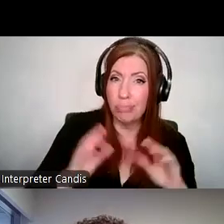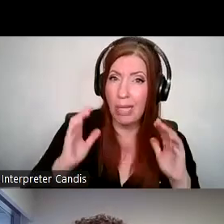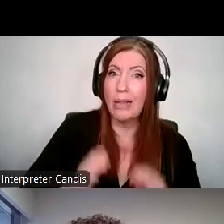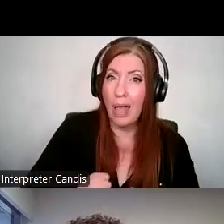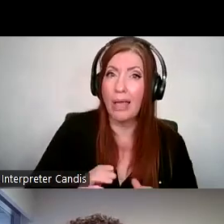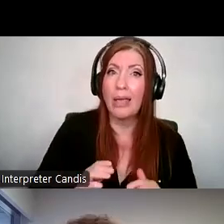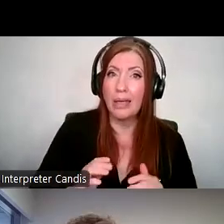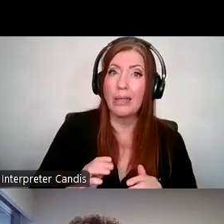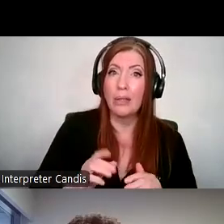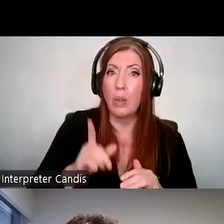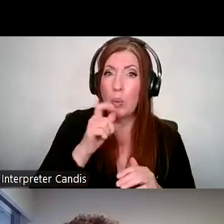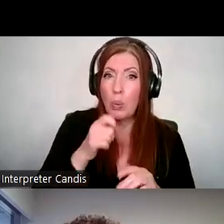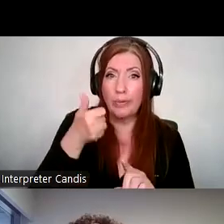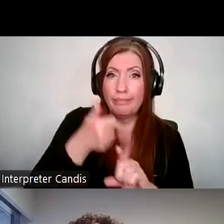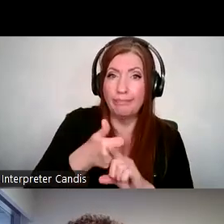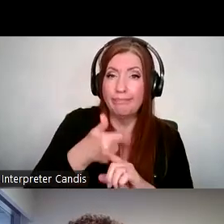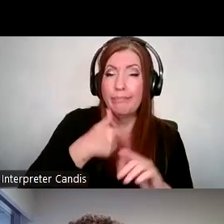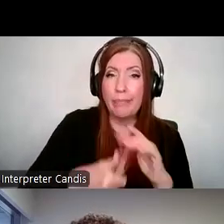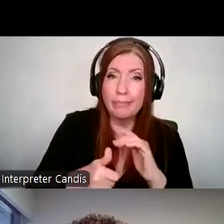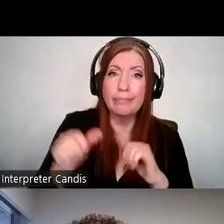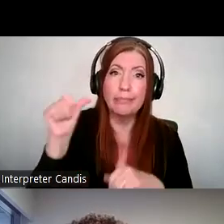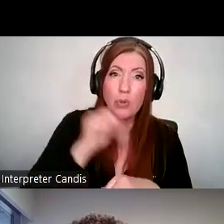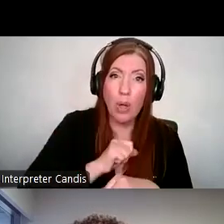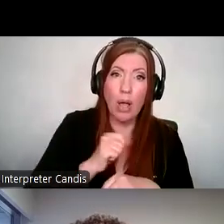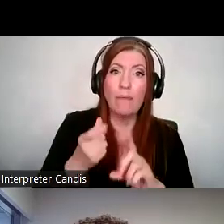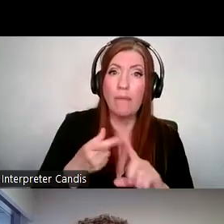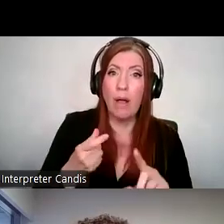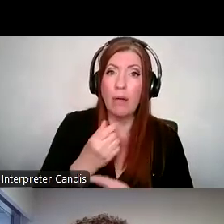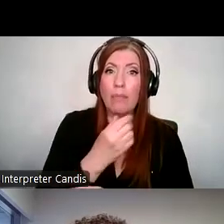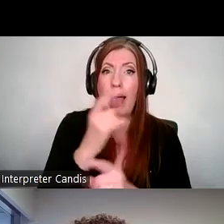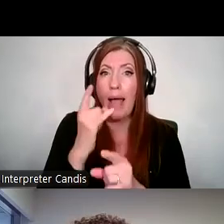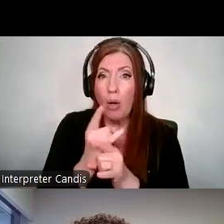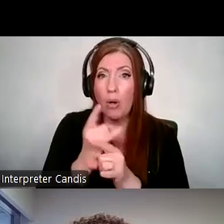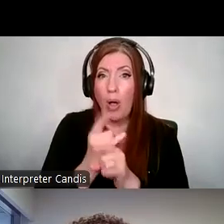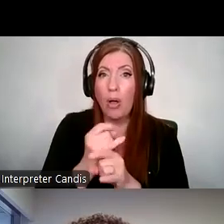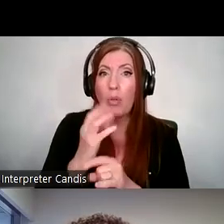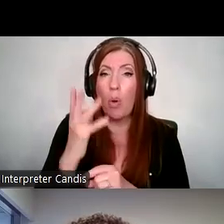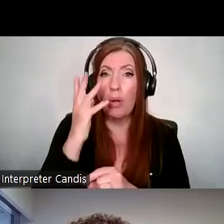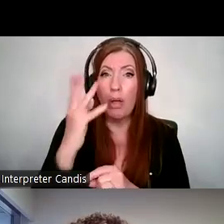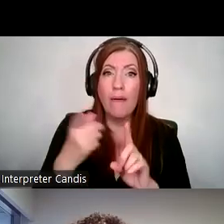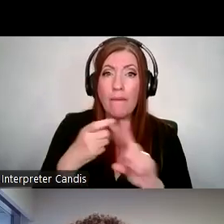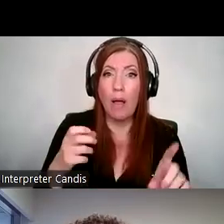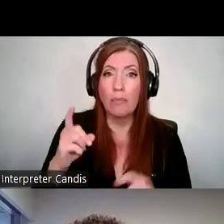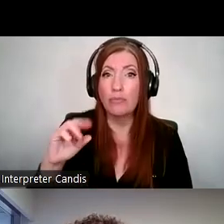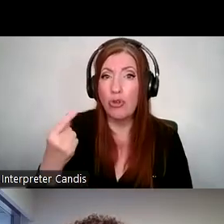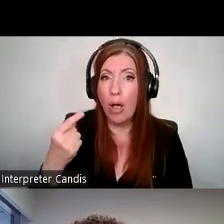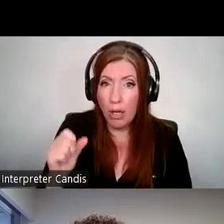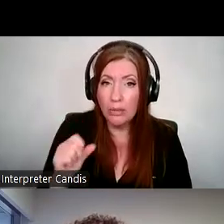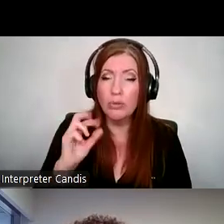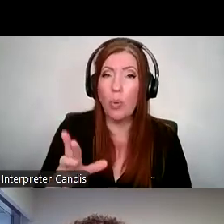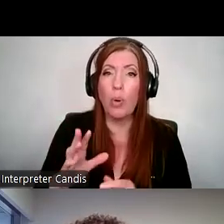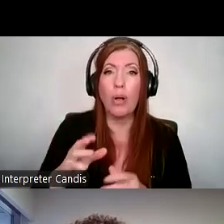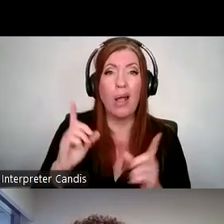of substances, under the influence of alcohol, sometimes with a lot of complicated medical concerns.